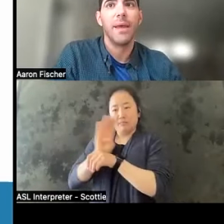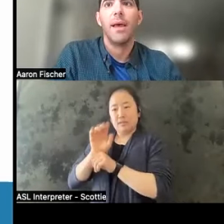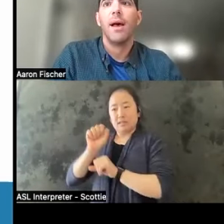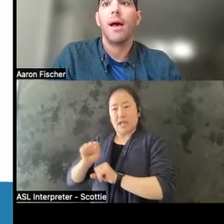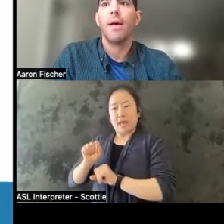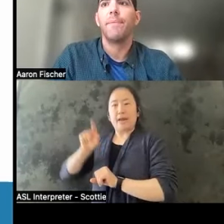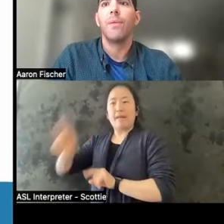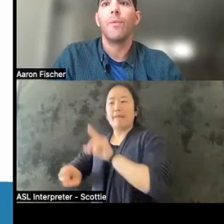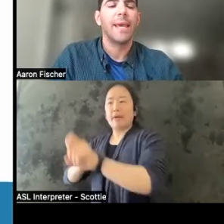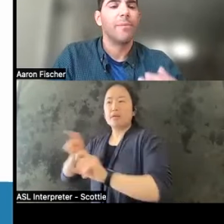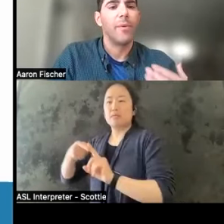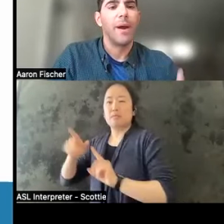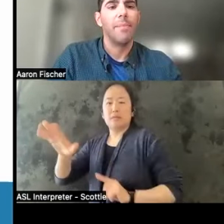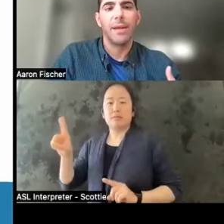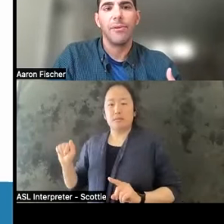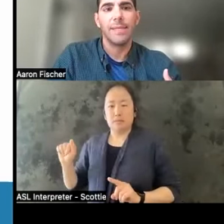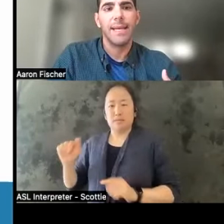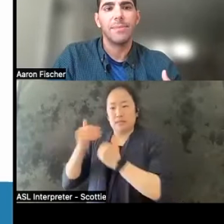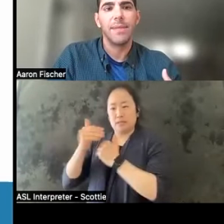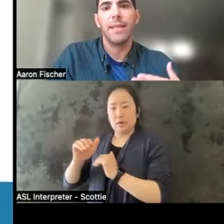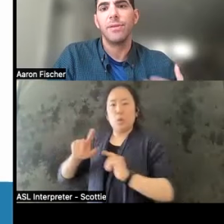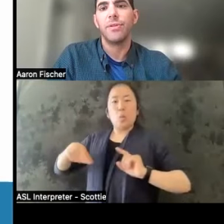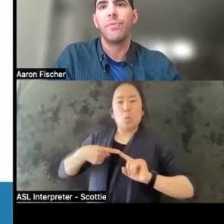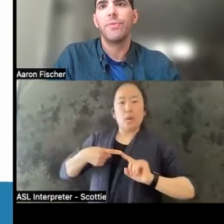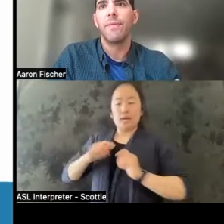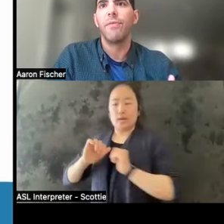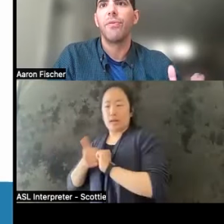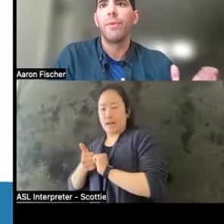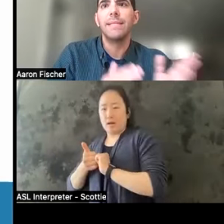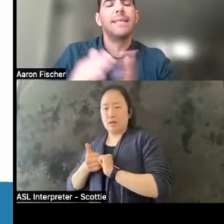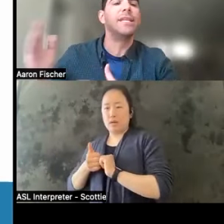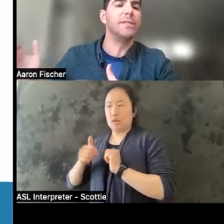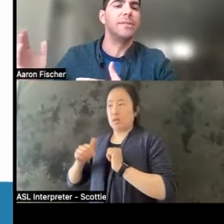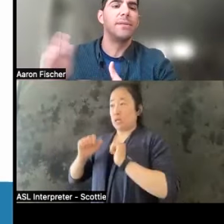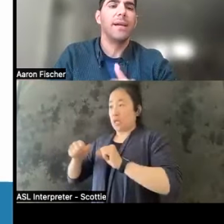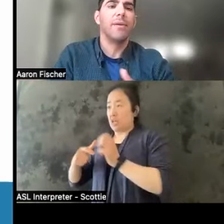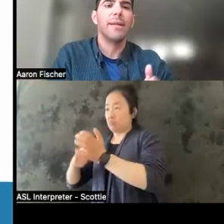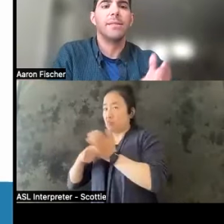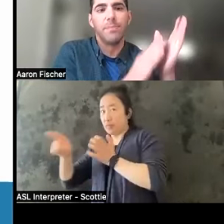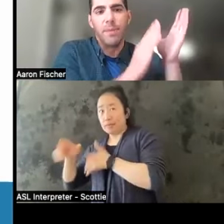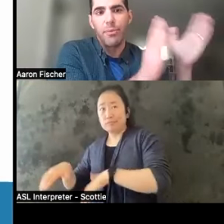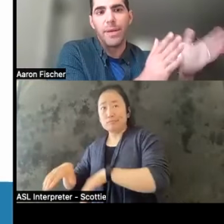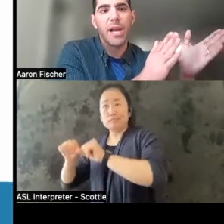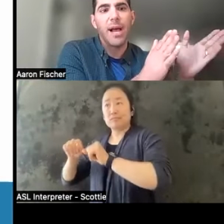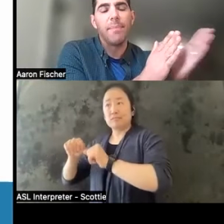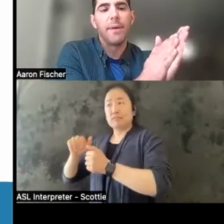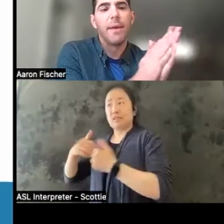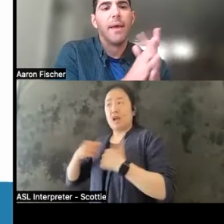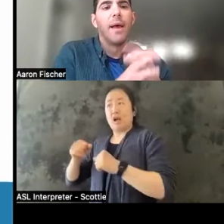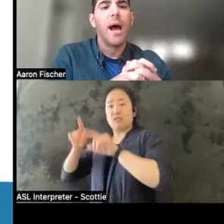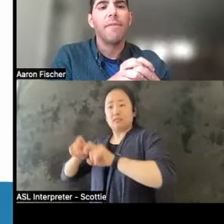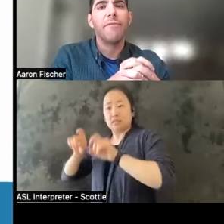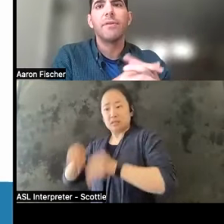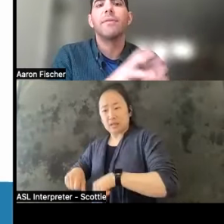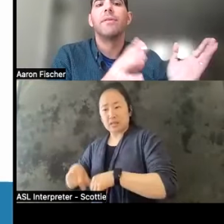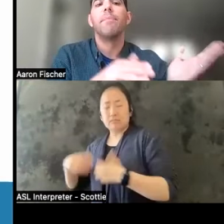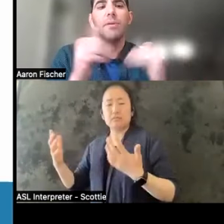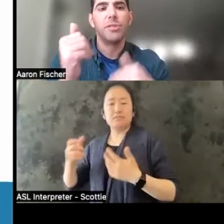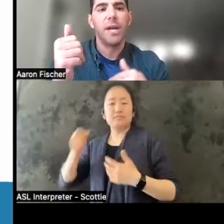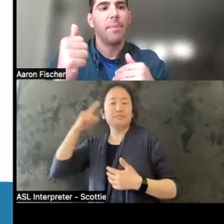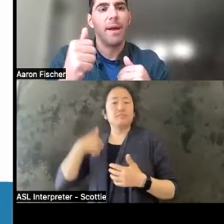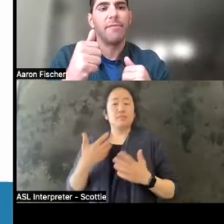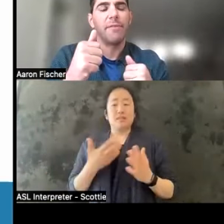inquiries and when they can require medical exams. And there's sort of three stages here. One is the pre-job offer,